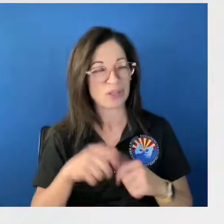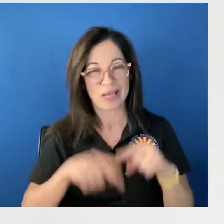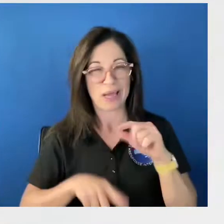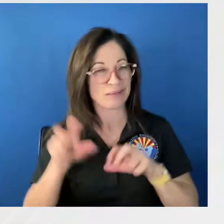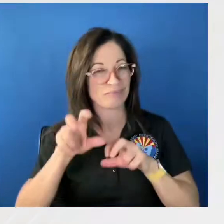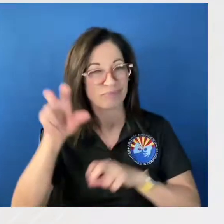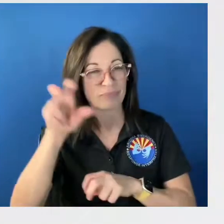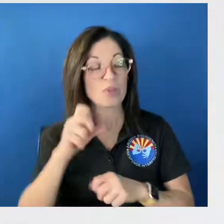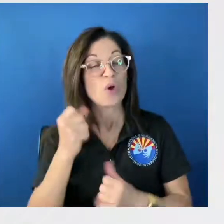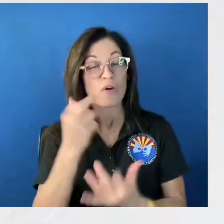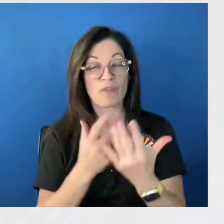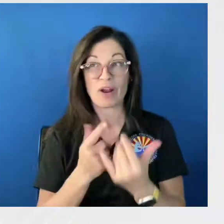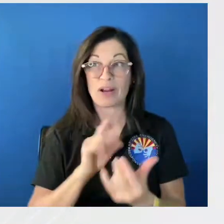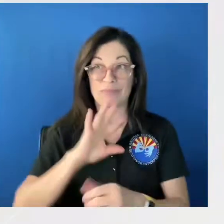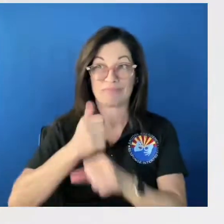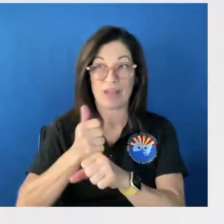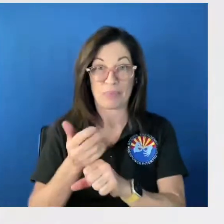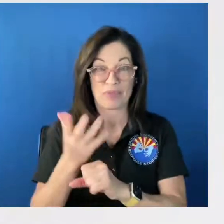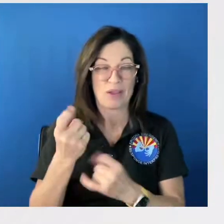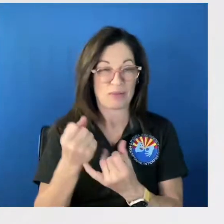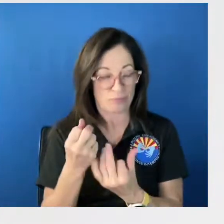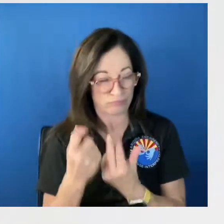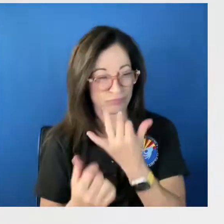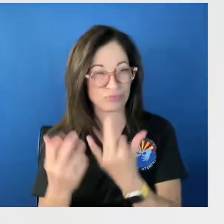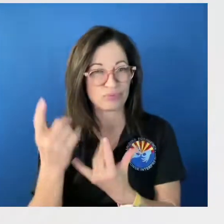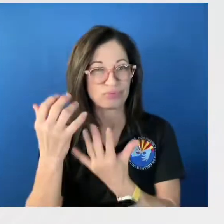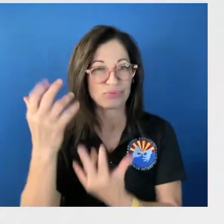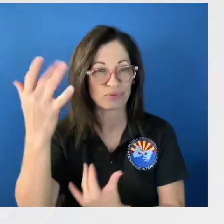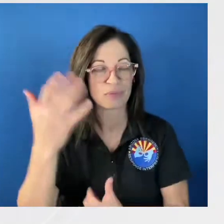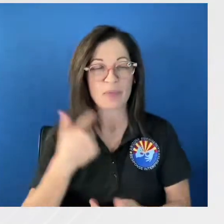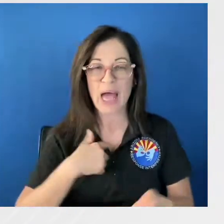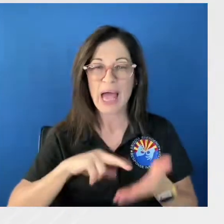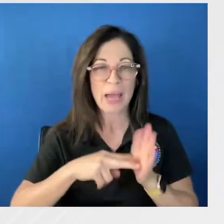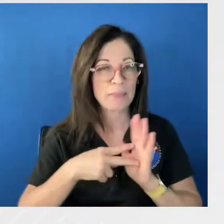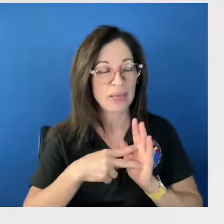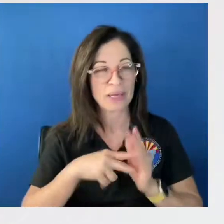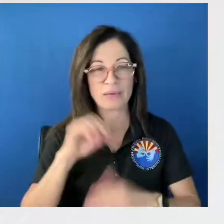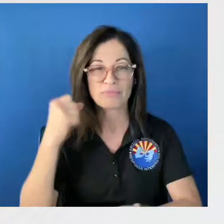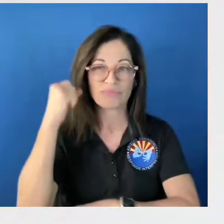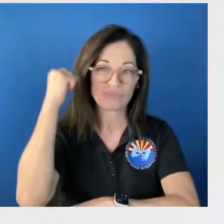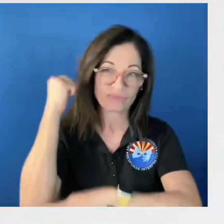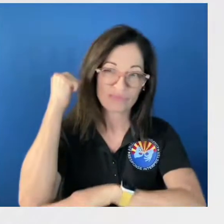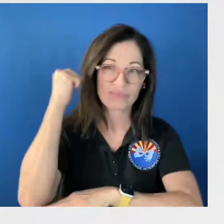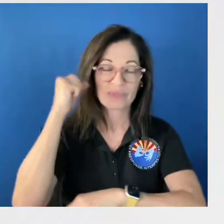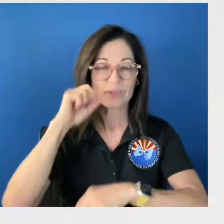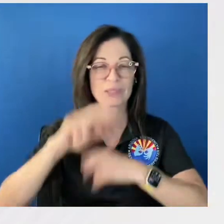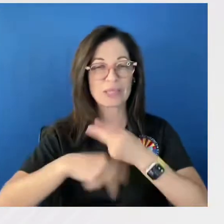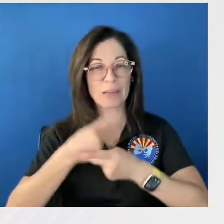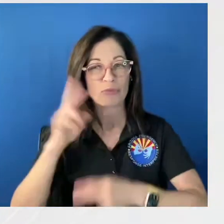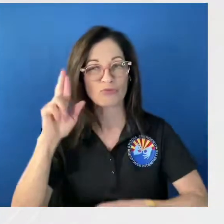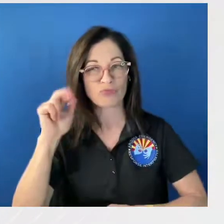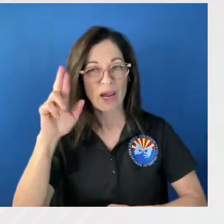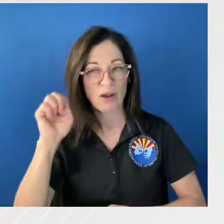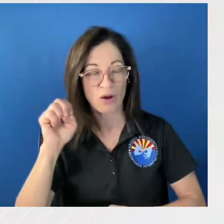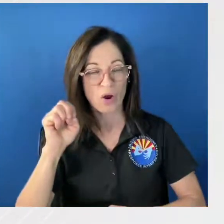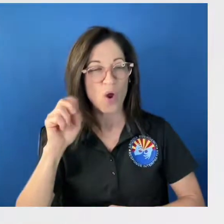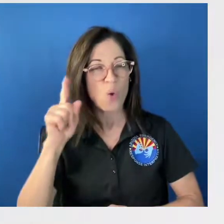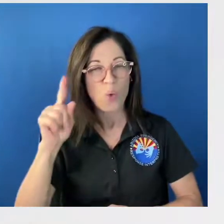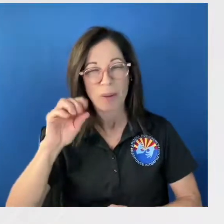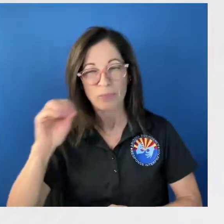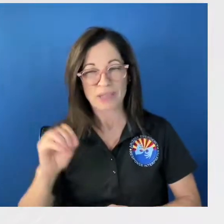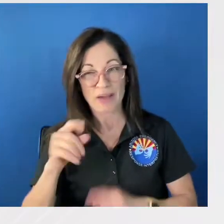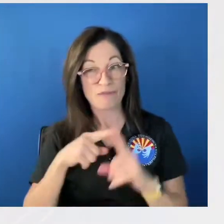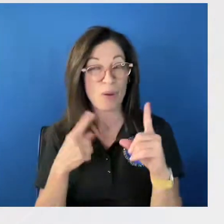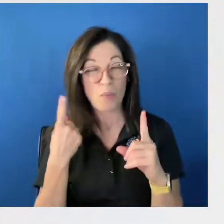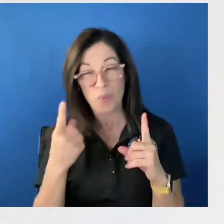established, and it was making its way up here. I'm talking unprecedented levels of rarity. 1% of the 1% of occurrences